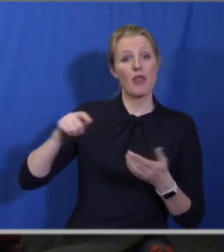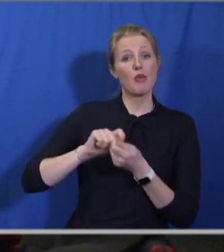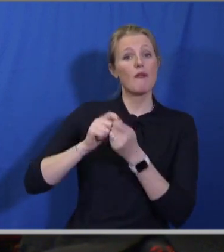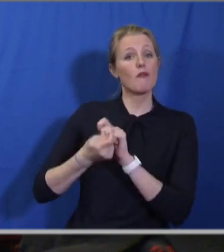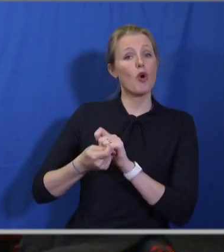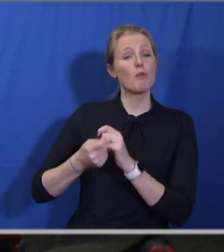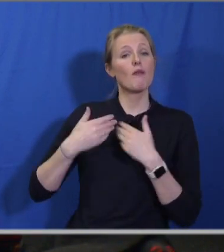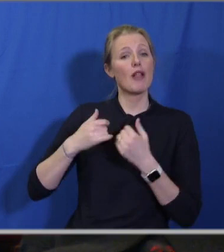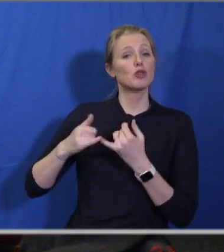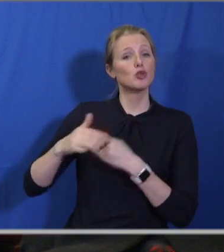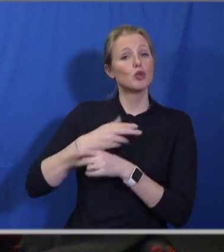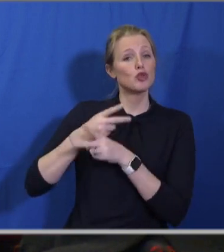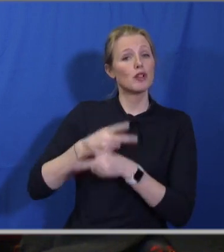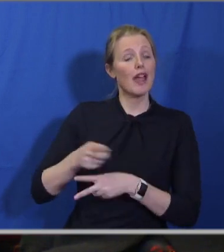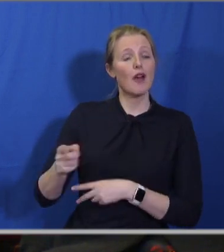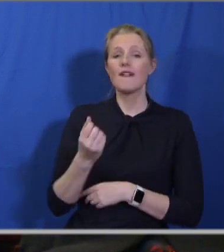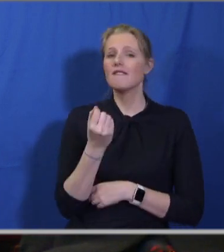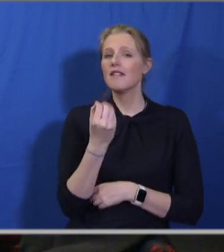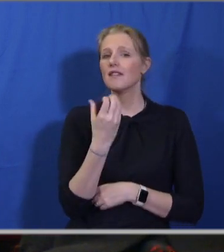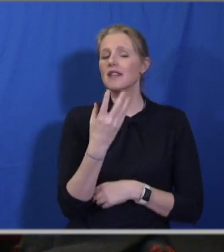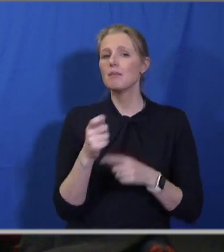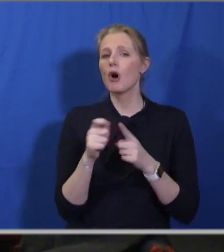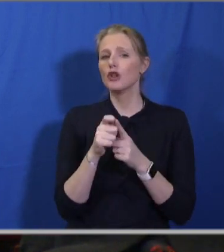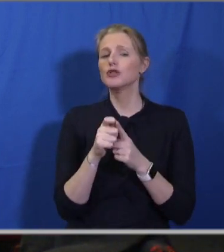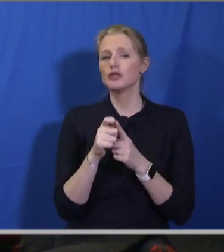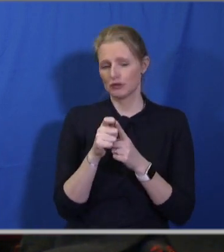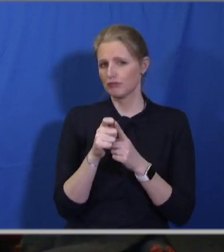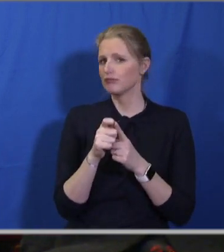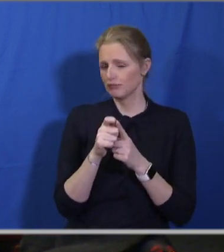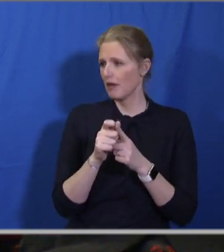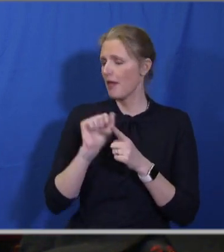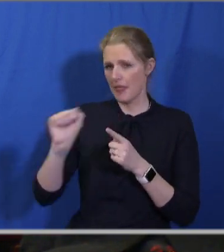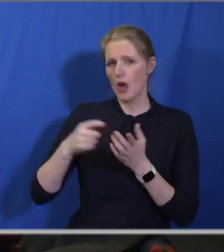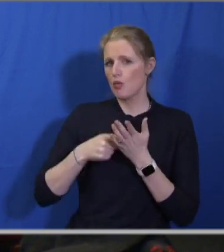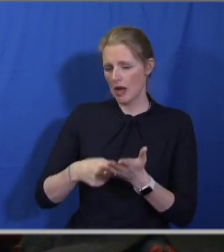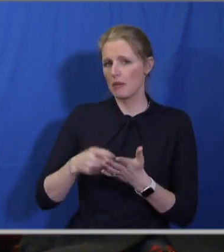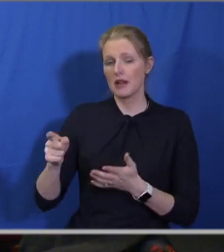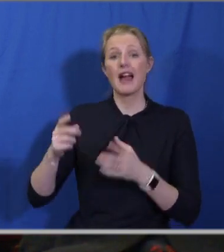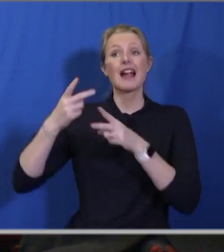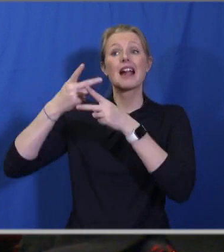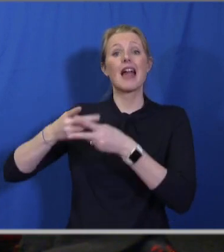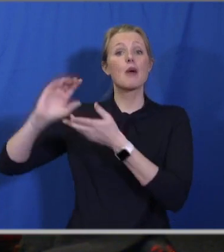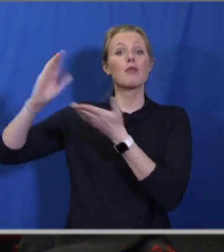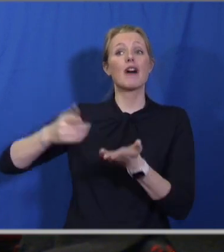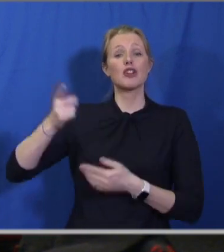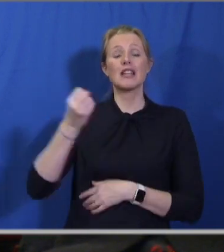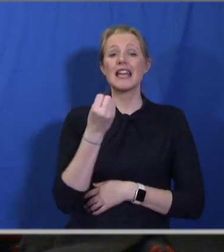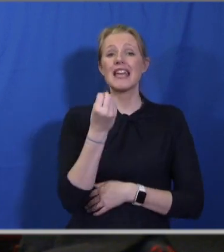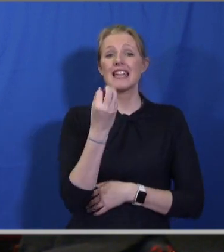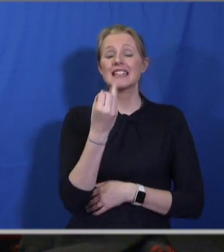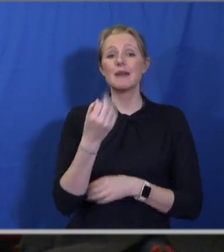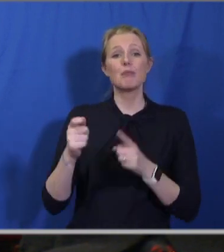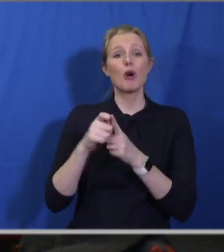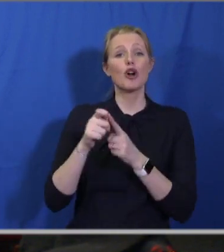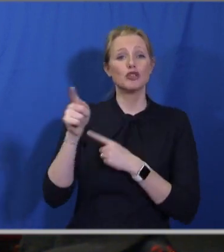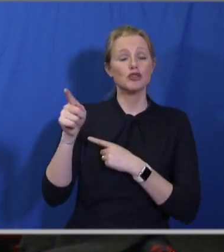social care, which is £15. The care providers were offered £18, and they're